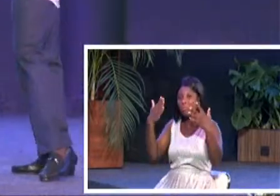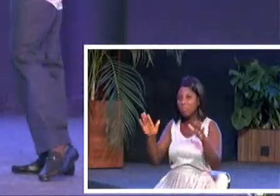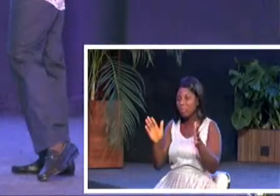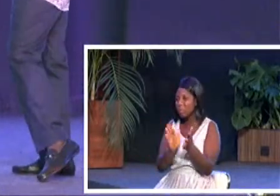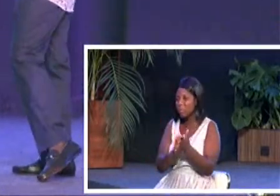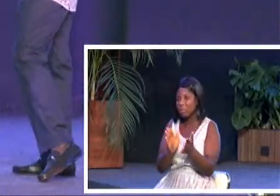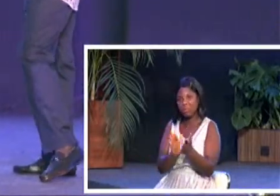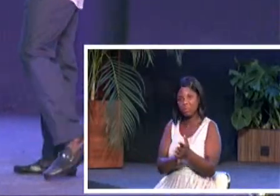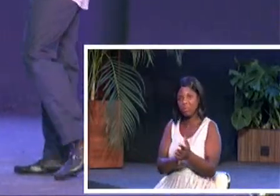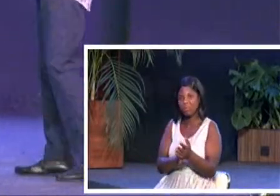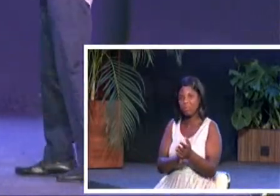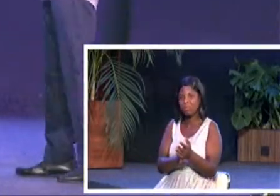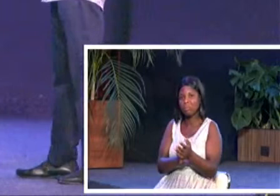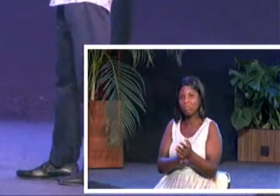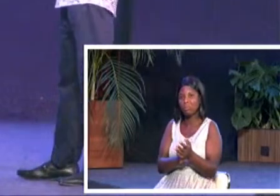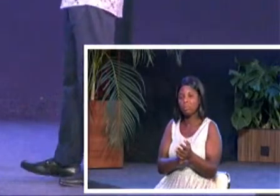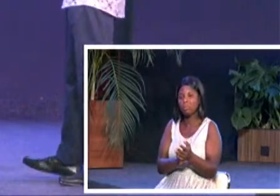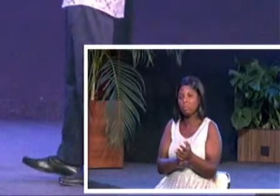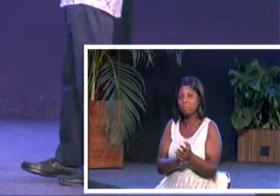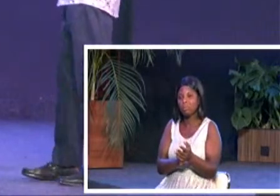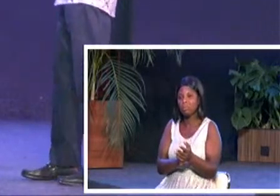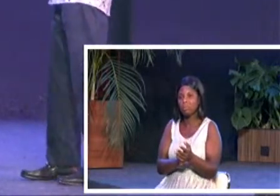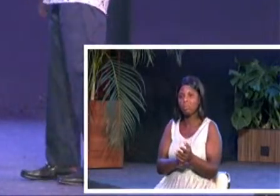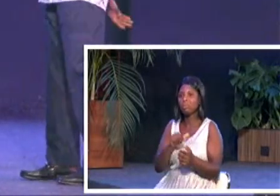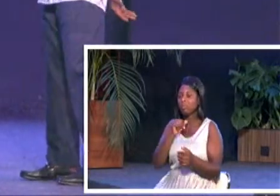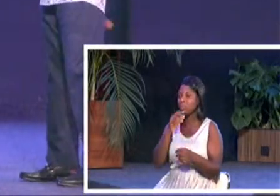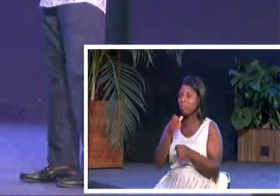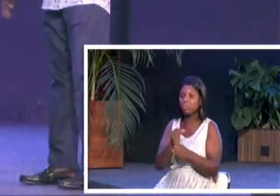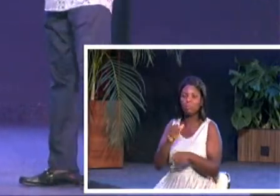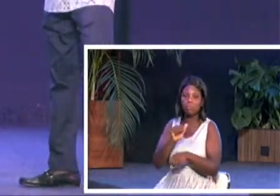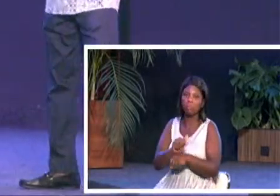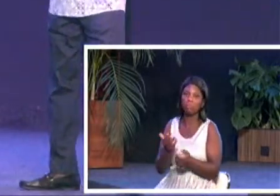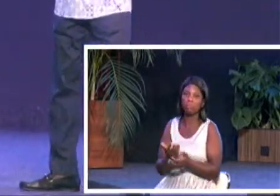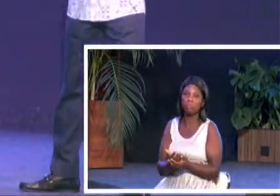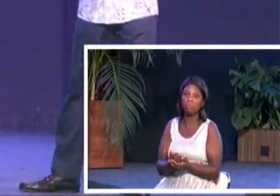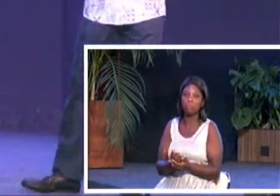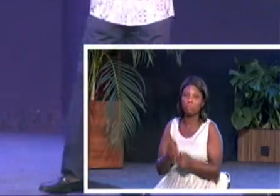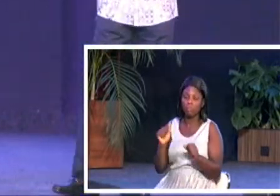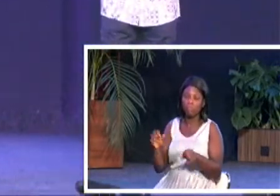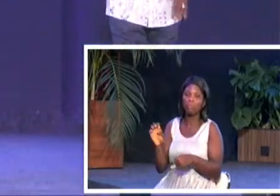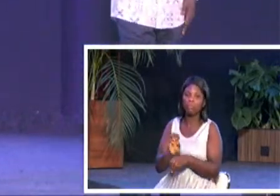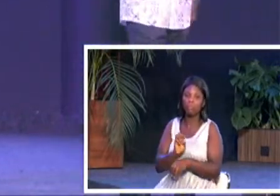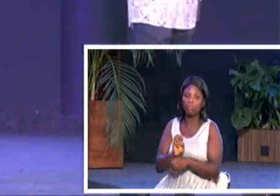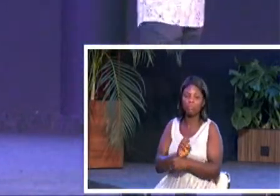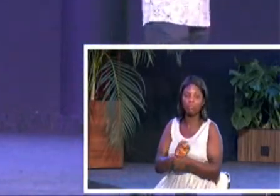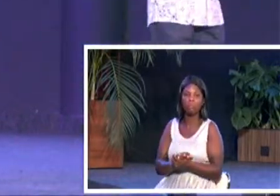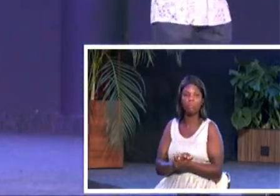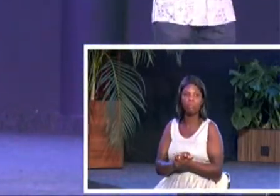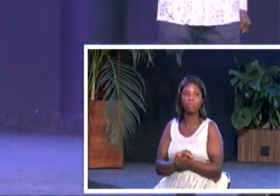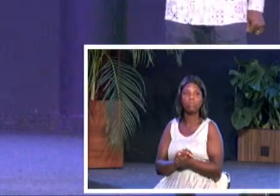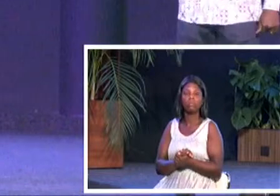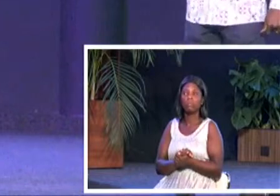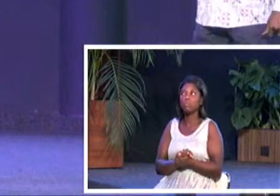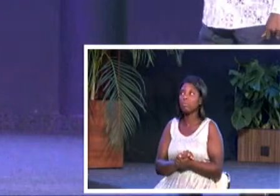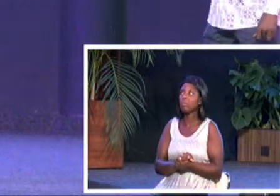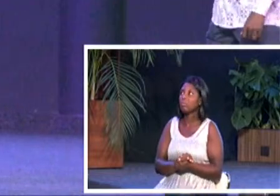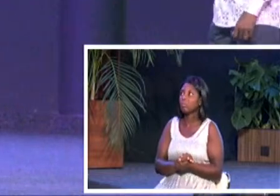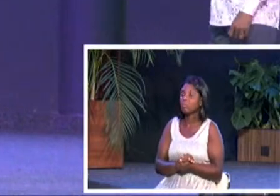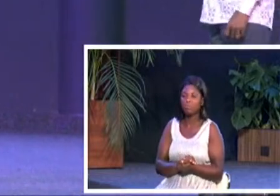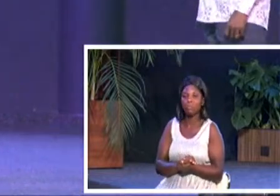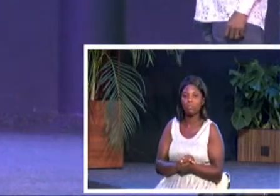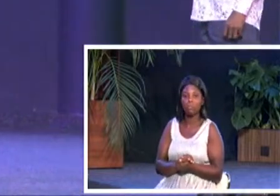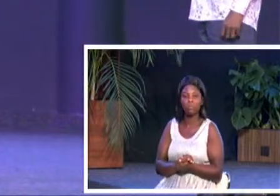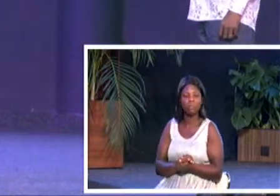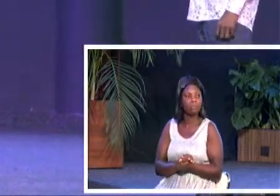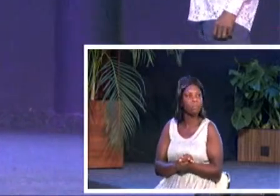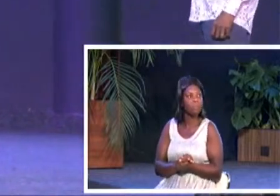informal sector who also are unemployed. Mm-hmm. What do they do? All right. So, if you're here and you are